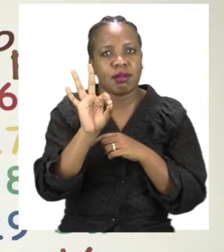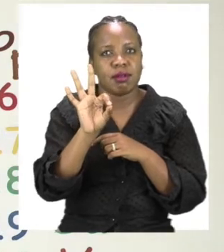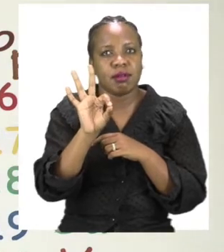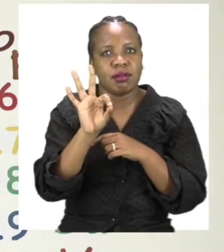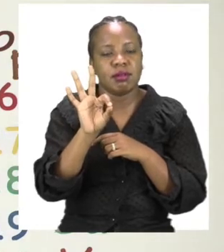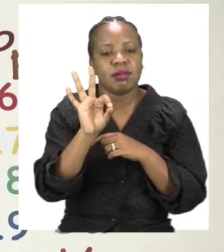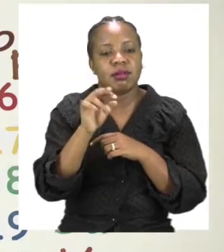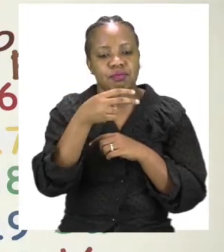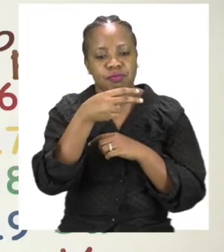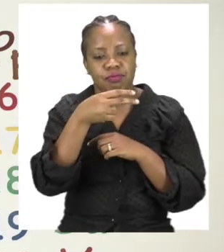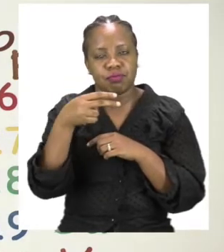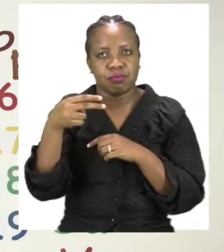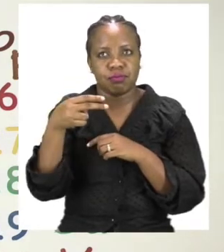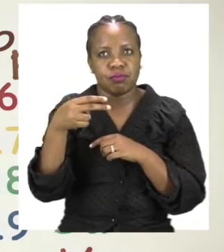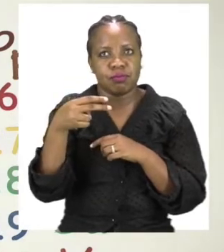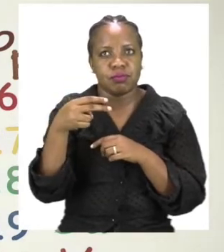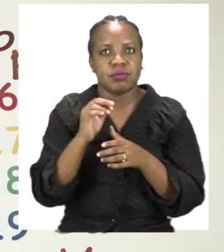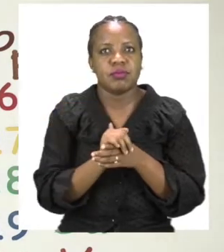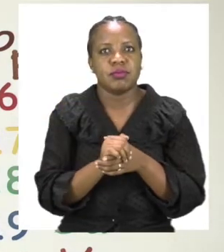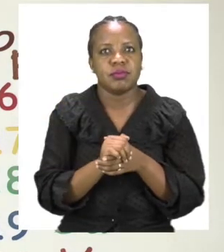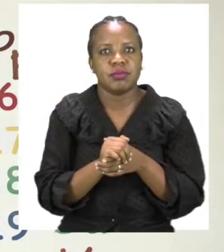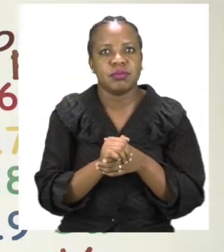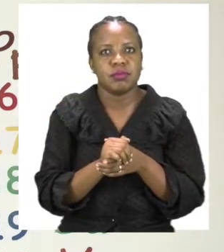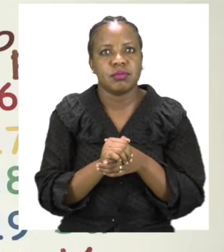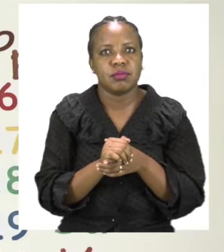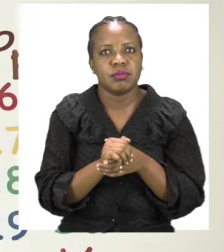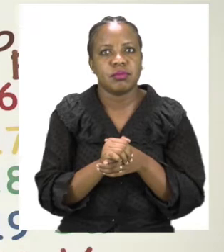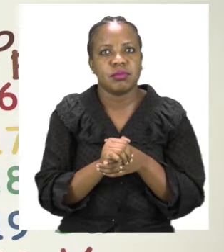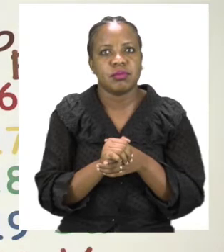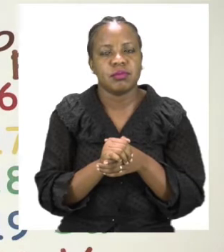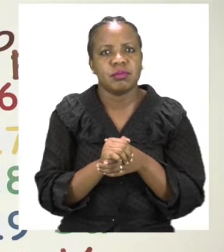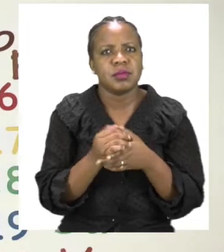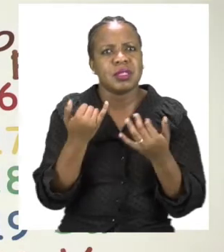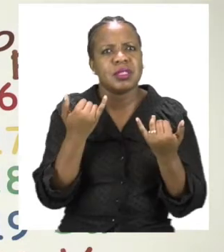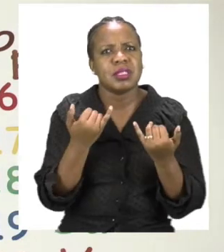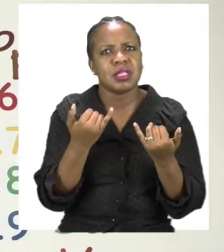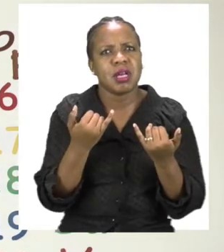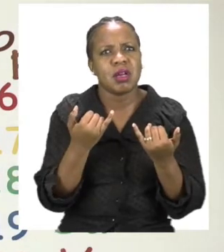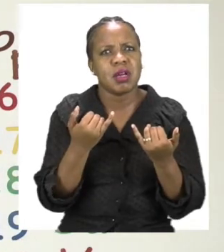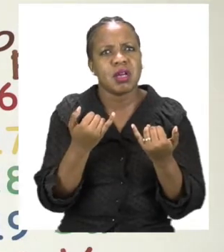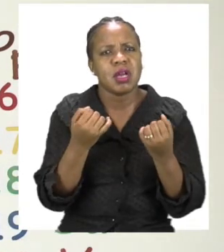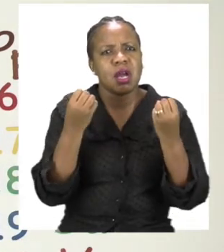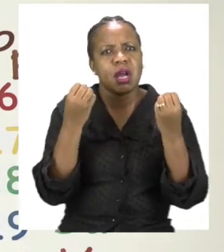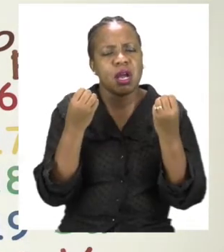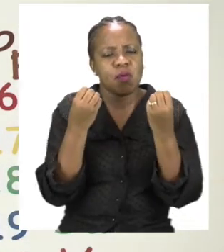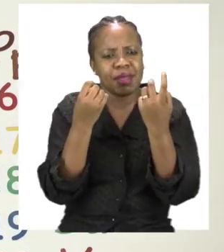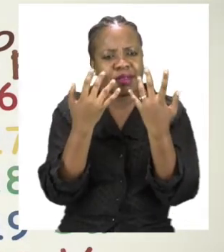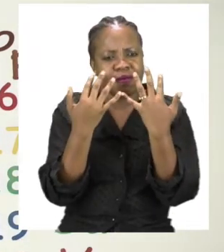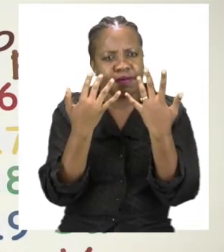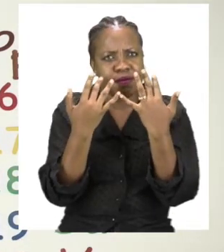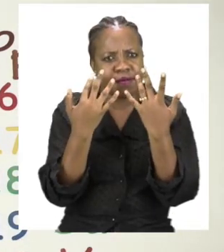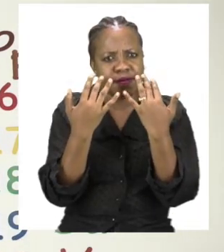equals. So we have our sum, and how many do we need? How many fingers do we